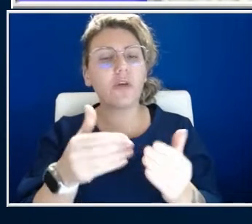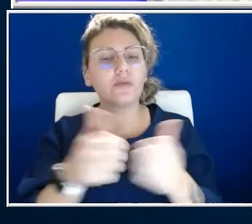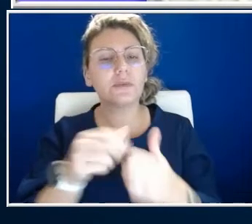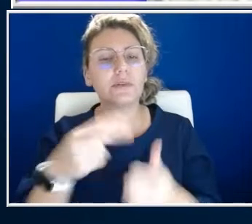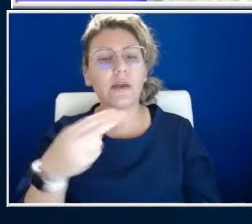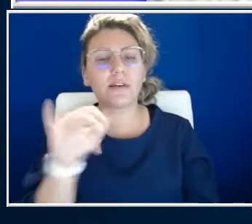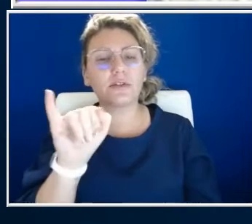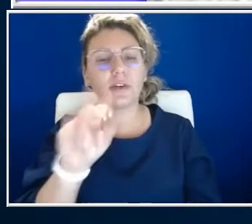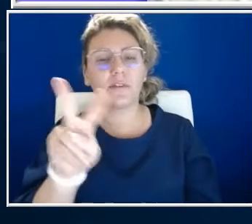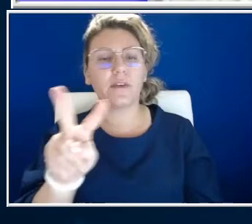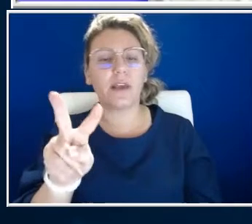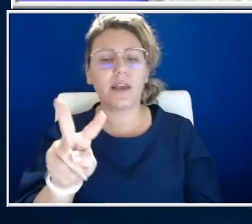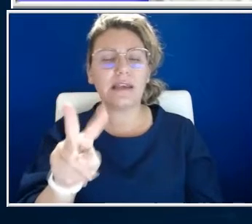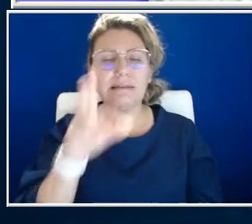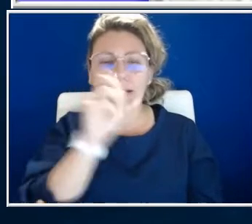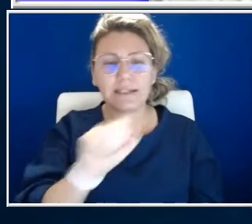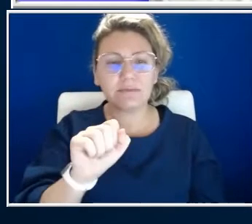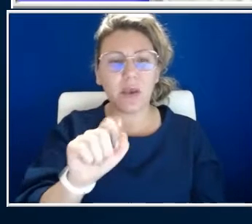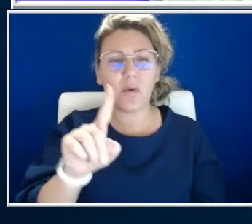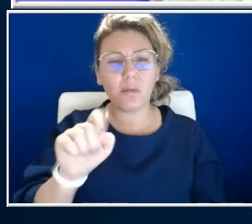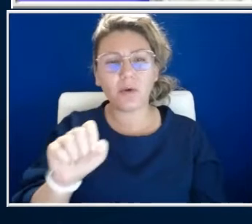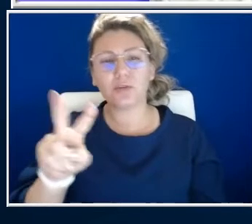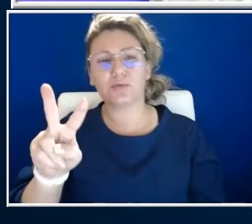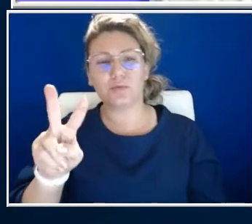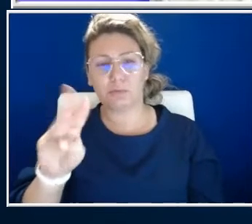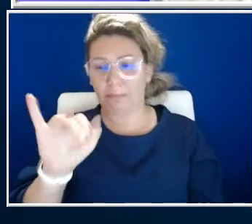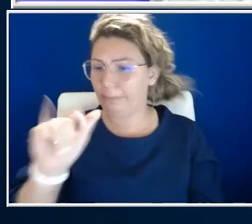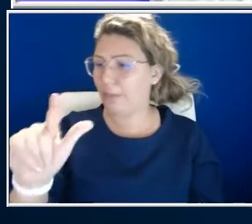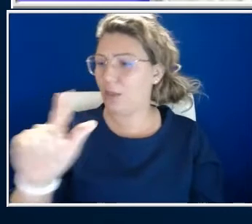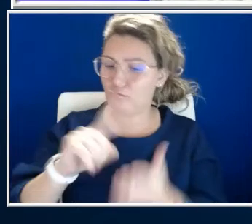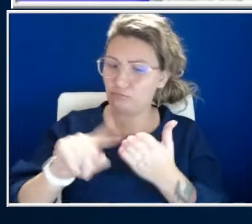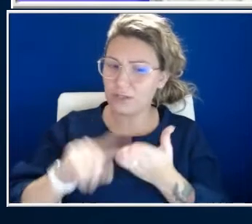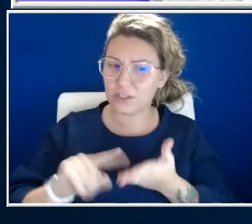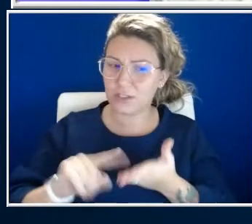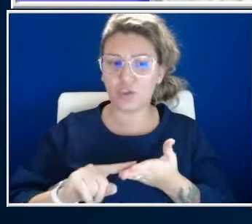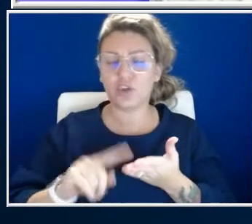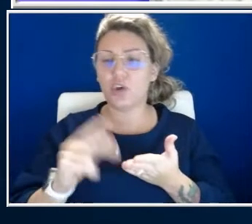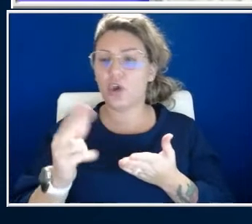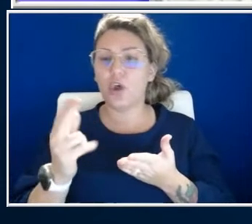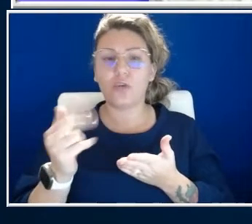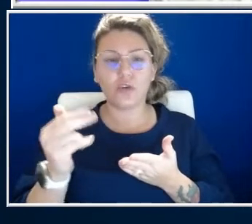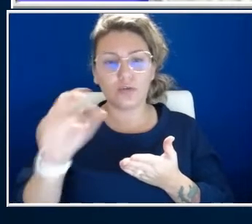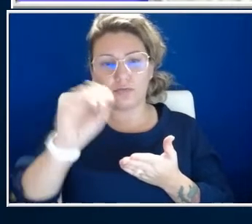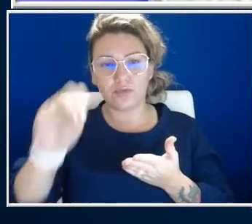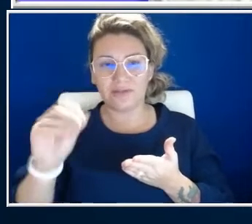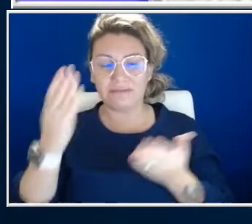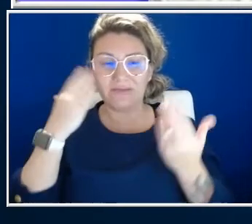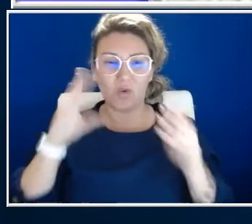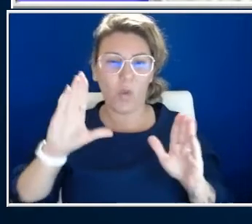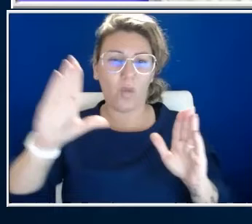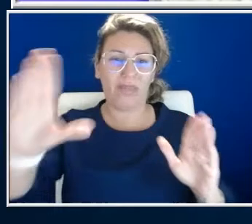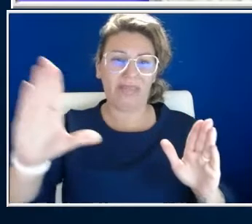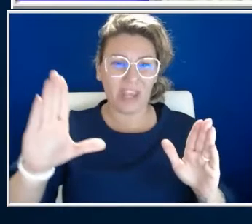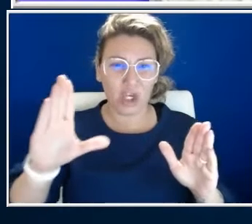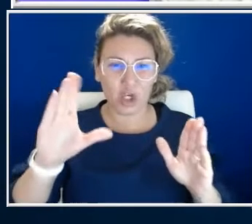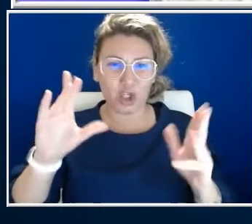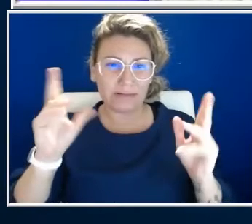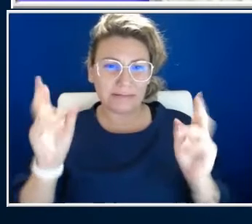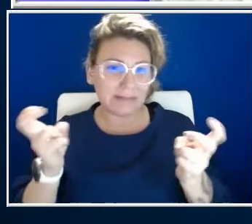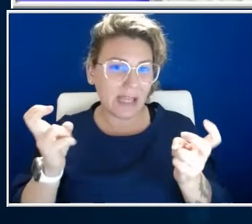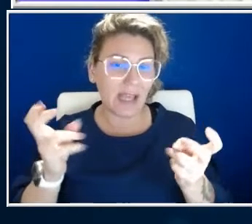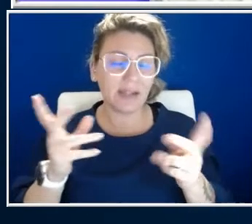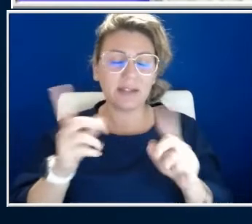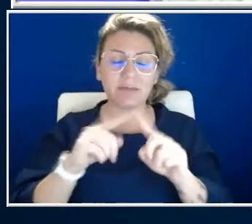U.S. live with HIV. Research now showing 13% do not know their status, but we know knowledge is power. So walk us